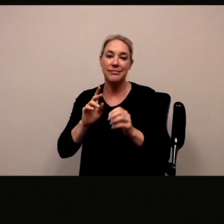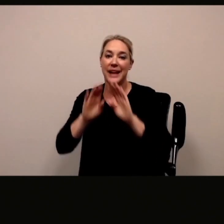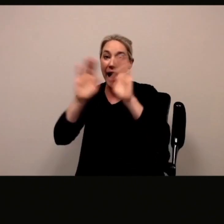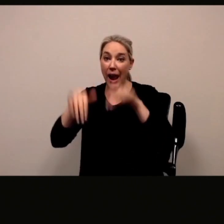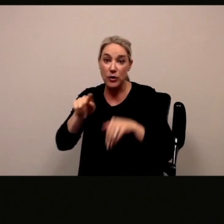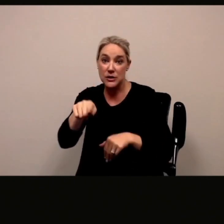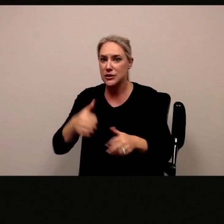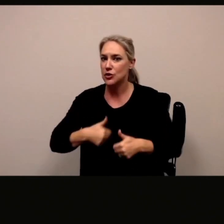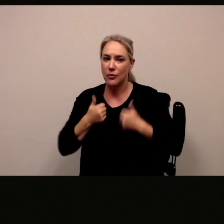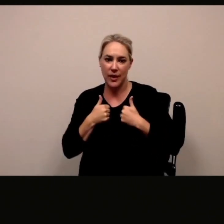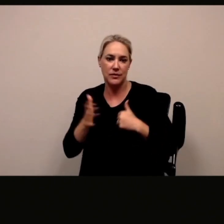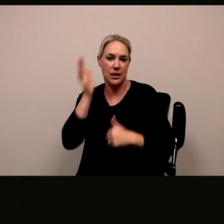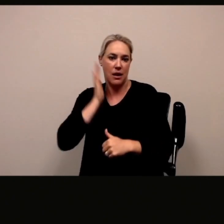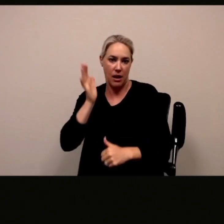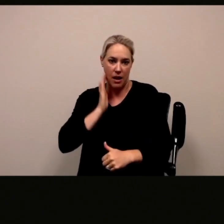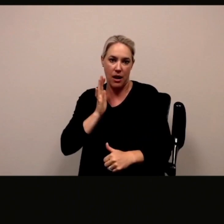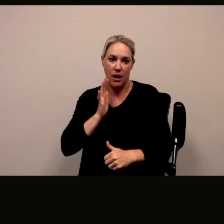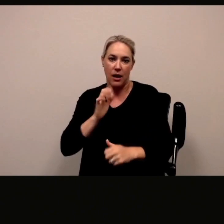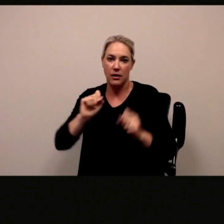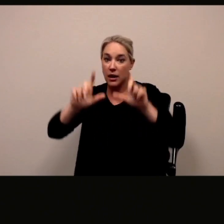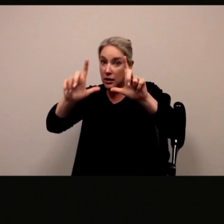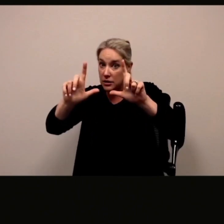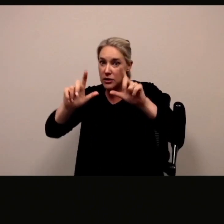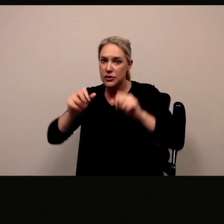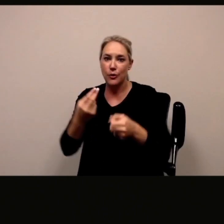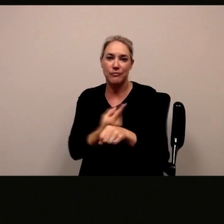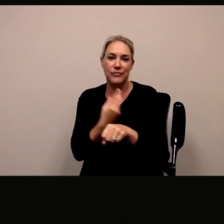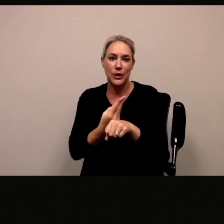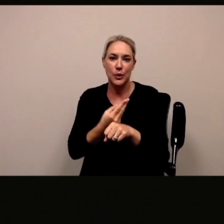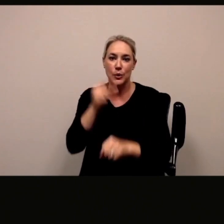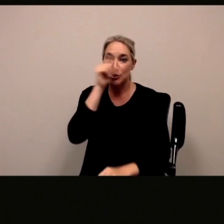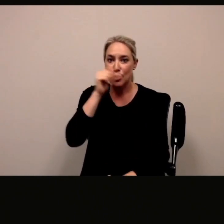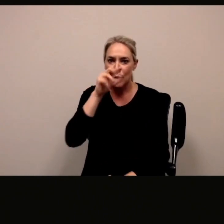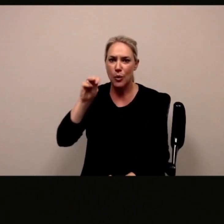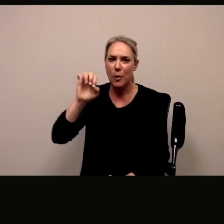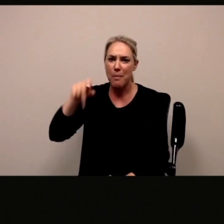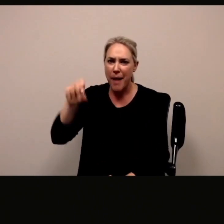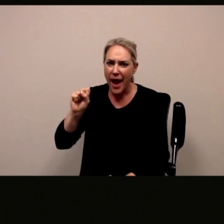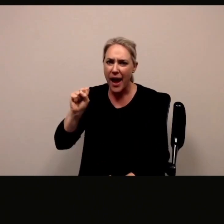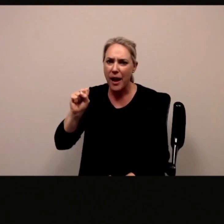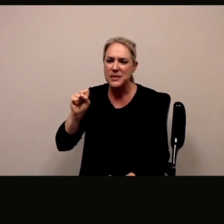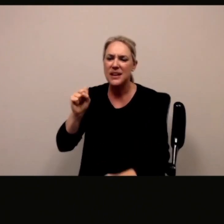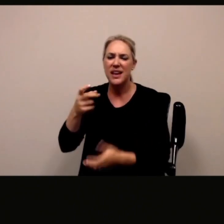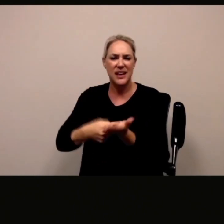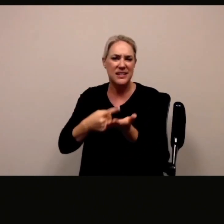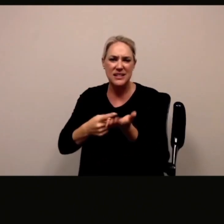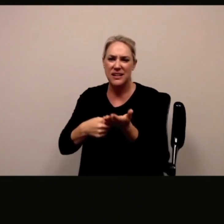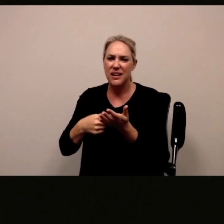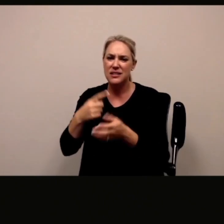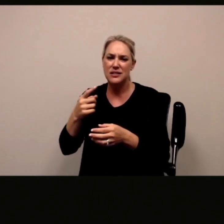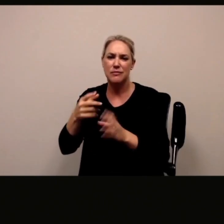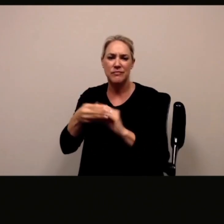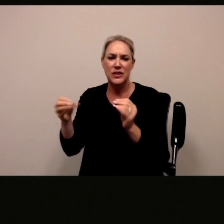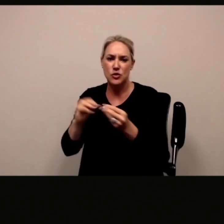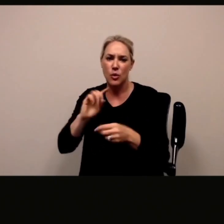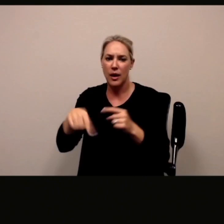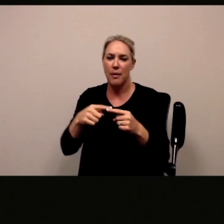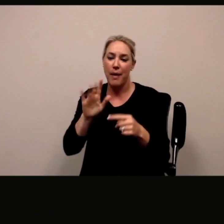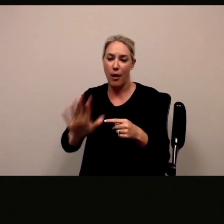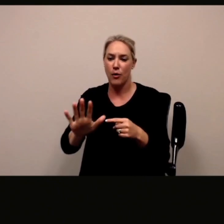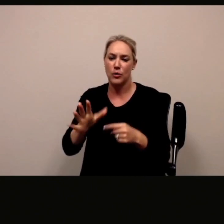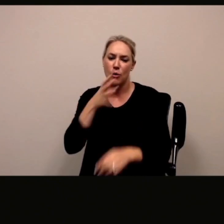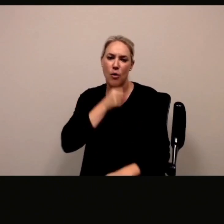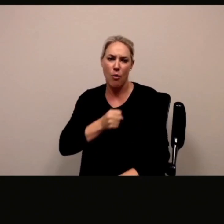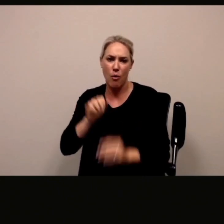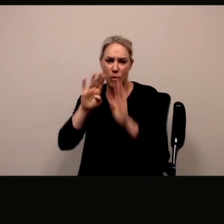that little crop screenshot of Google Maps and tell a story about that old house or your old room or something like that. There's all kinds of different ways where you